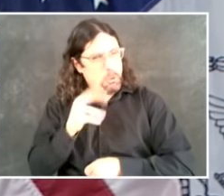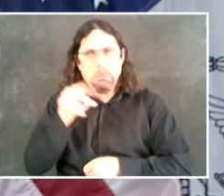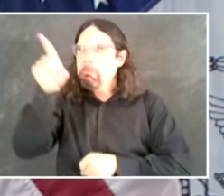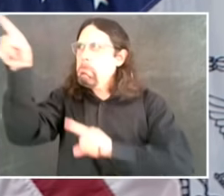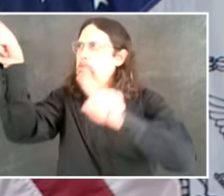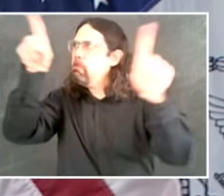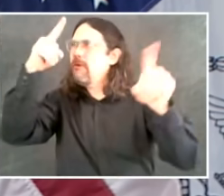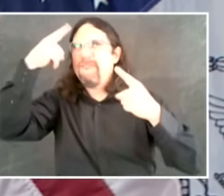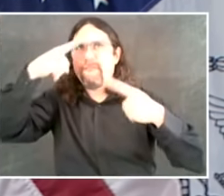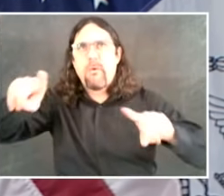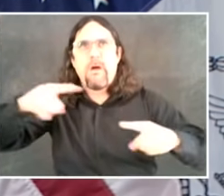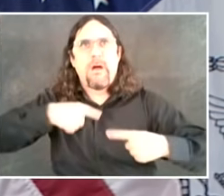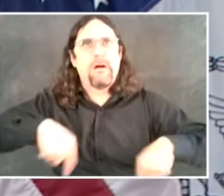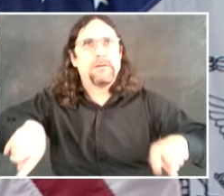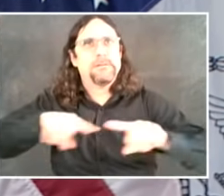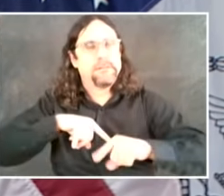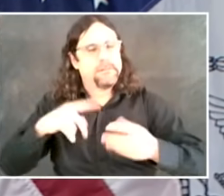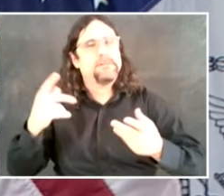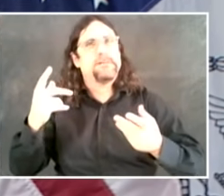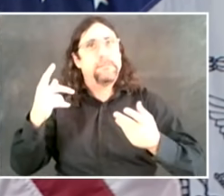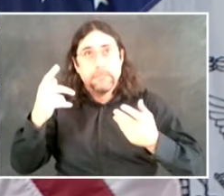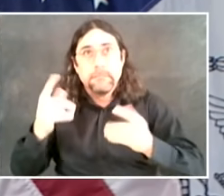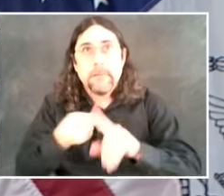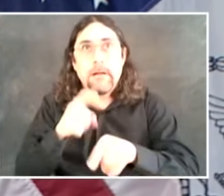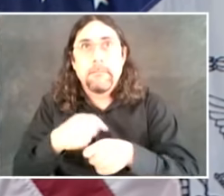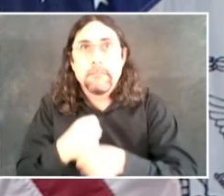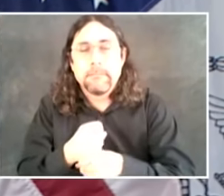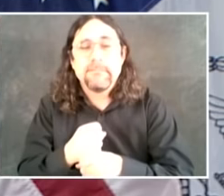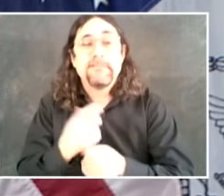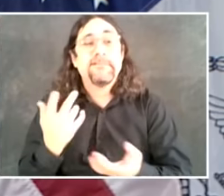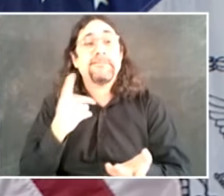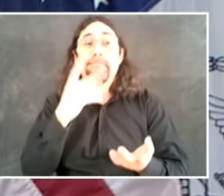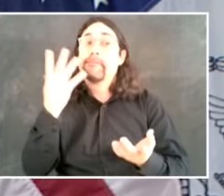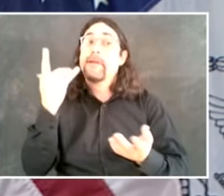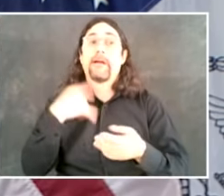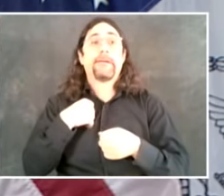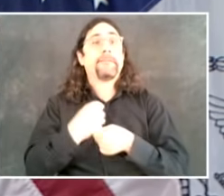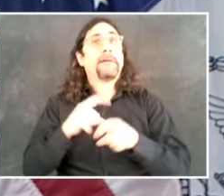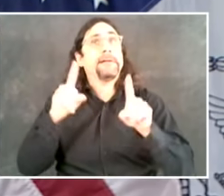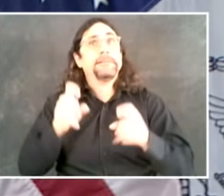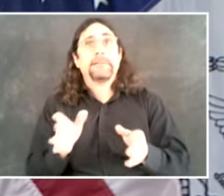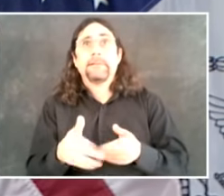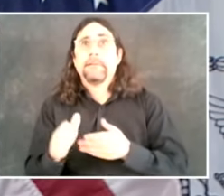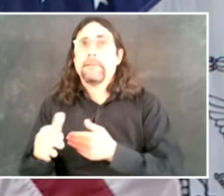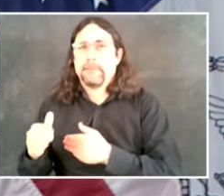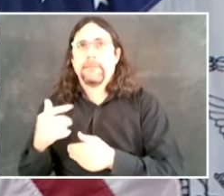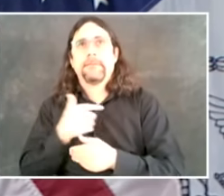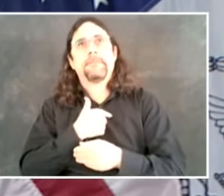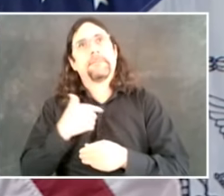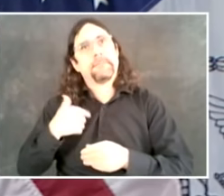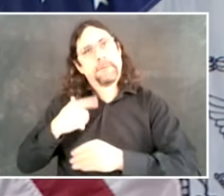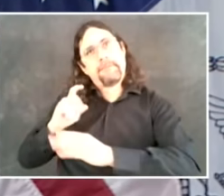to have a strategic reserve going forward for New York City to protect New York City. So for the